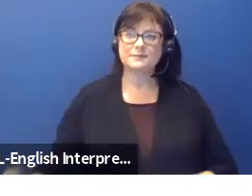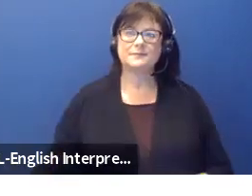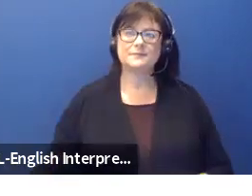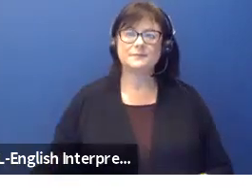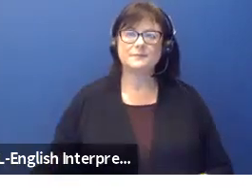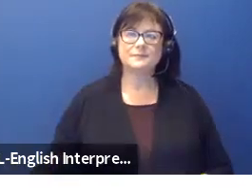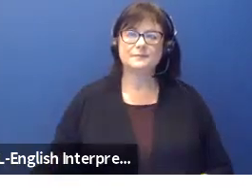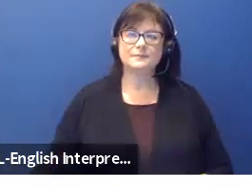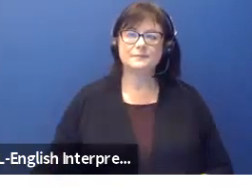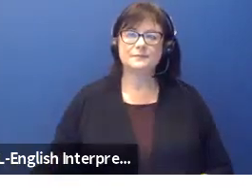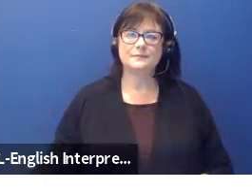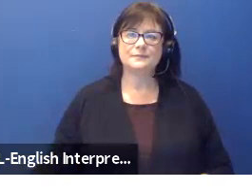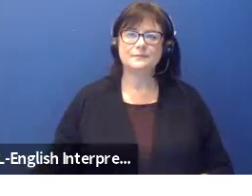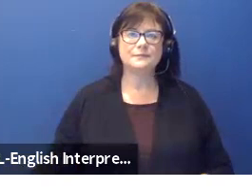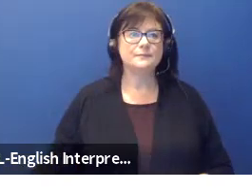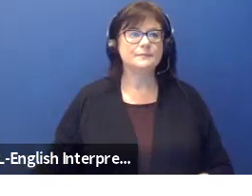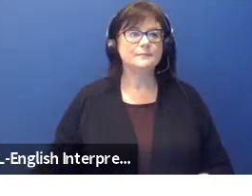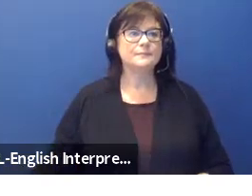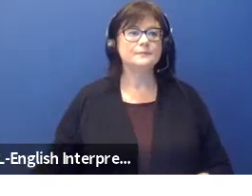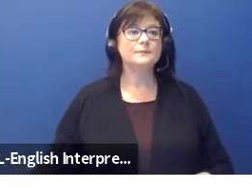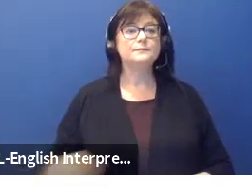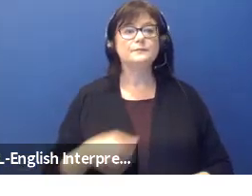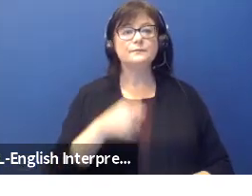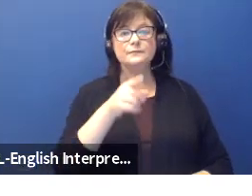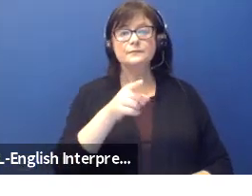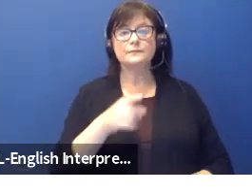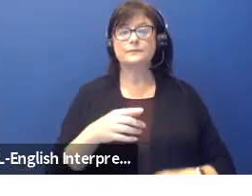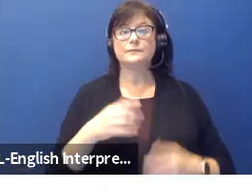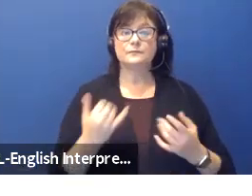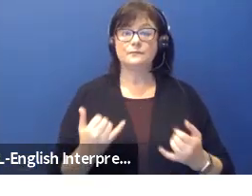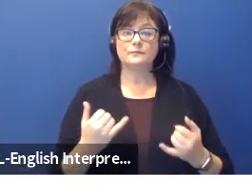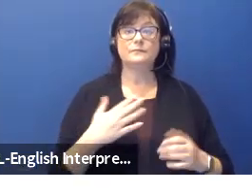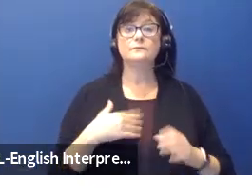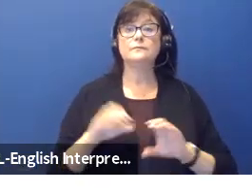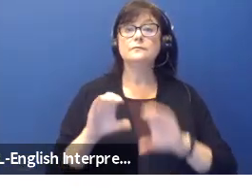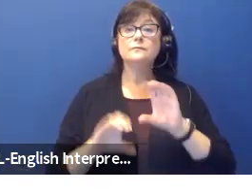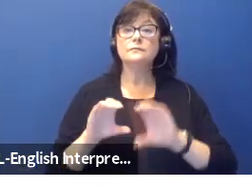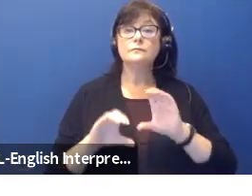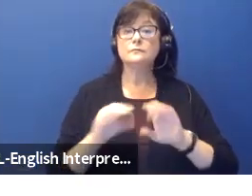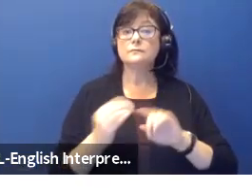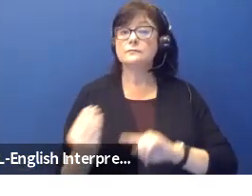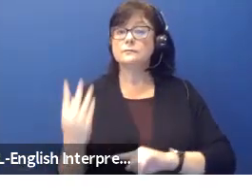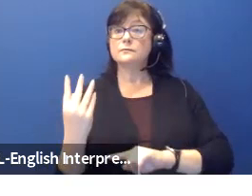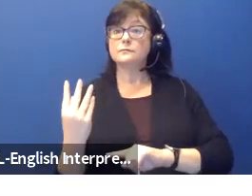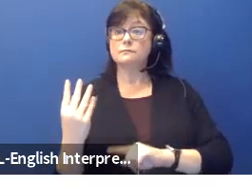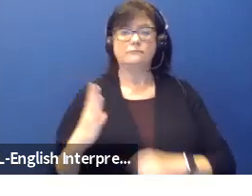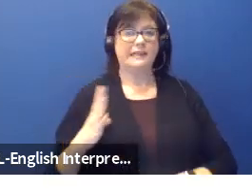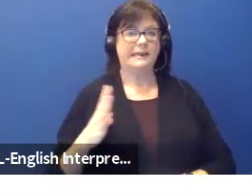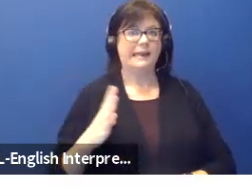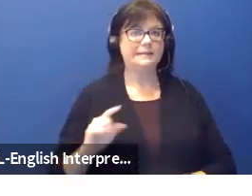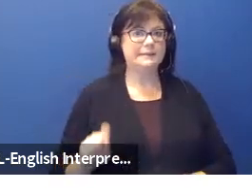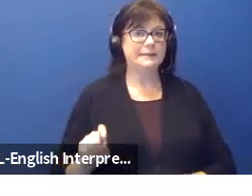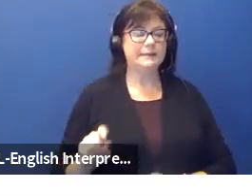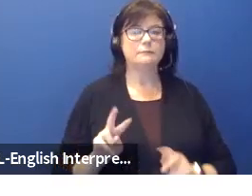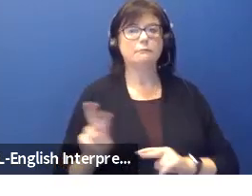So I have my little chat box open here, and I'm going to try to keep an eye on it a little bit, but we'll rely on our moderators to alert me